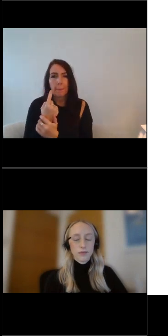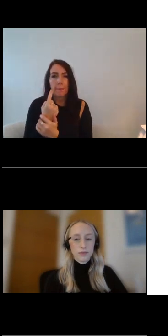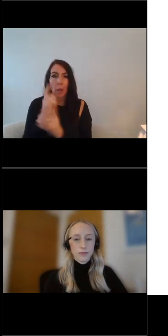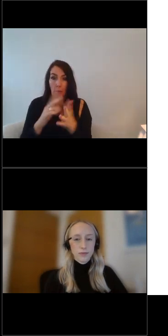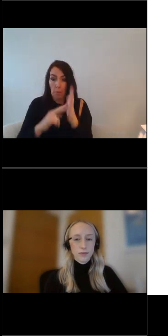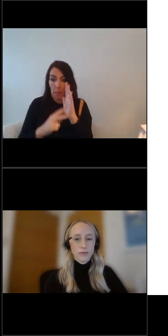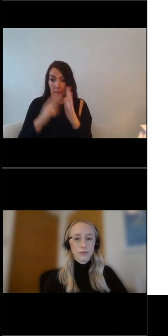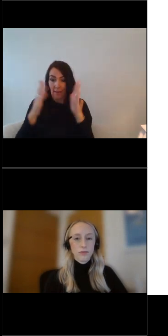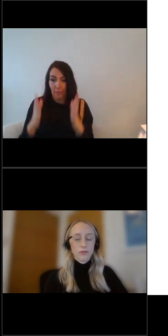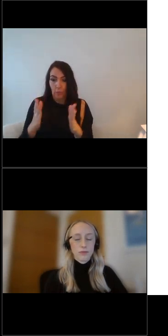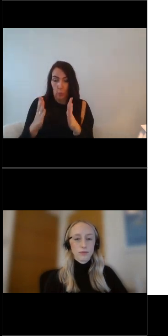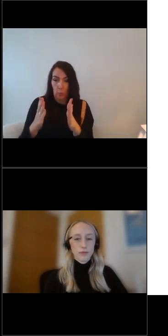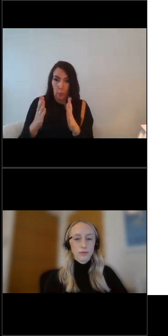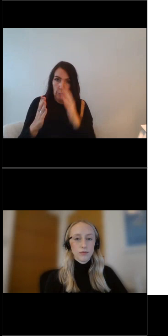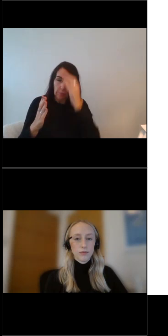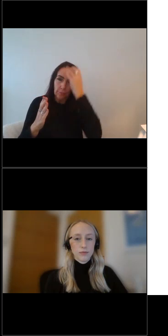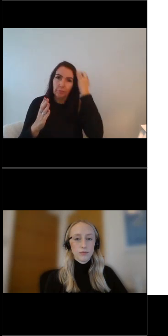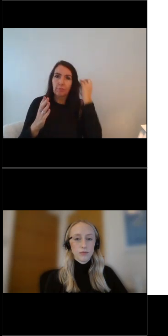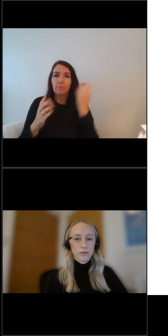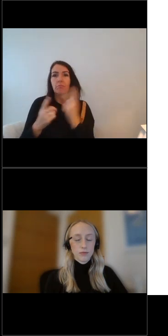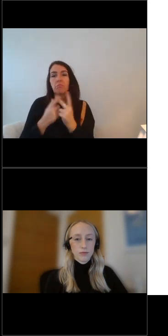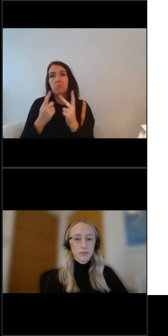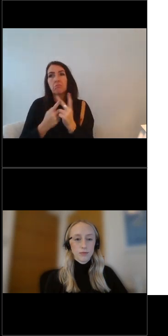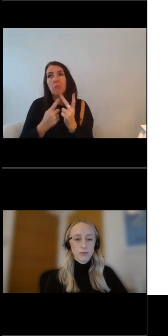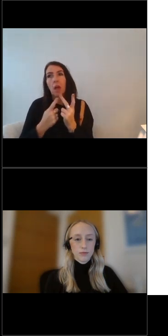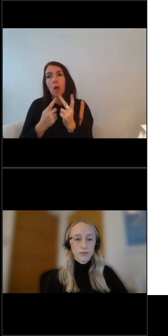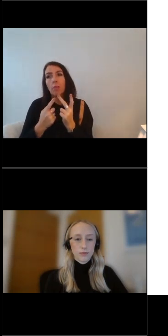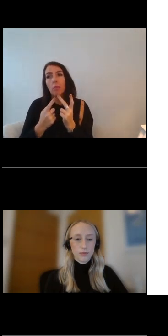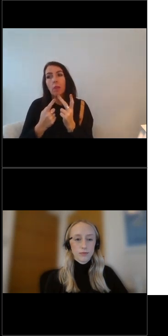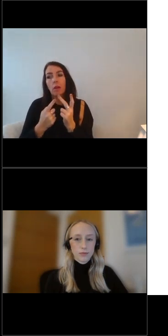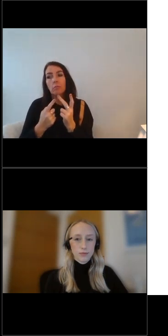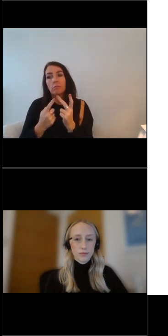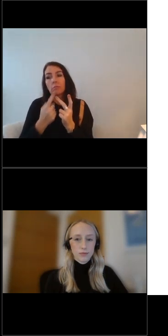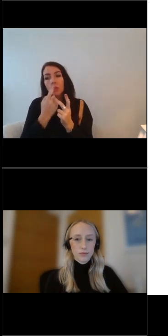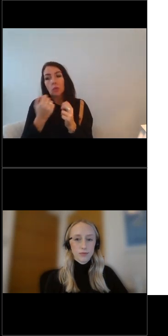for. Maybe contingencies that look at